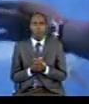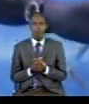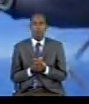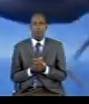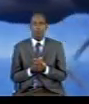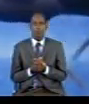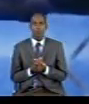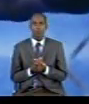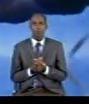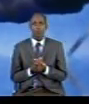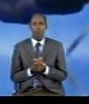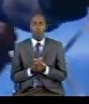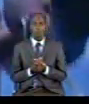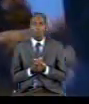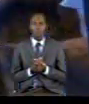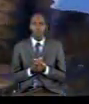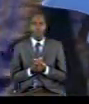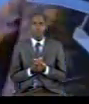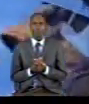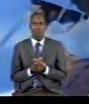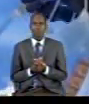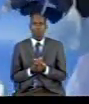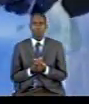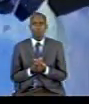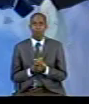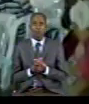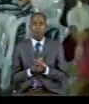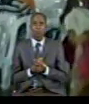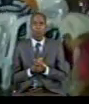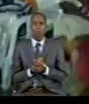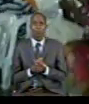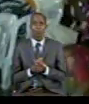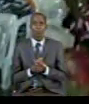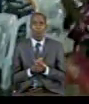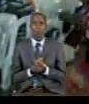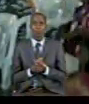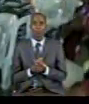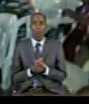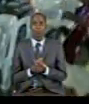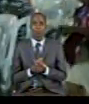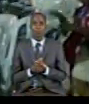I think that's all right. The next testimony.